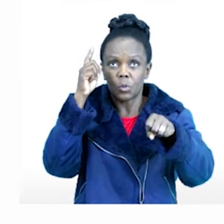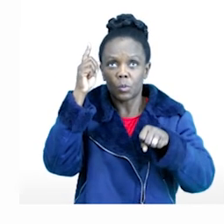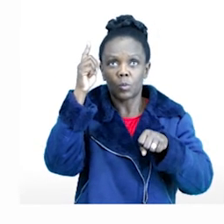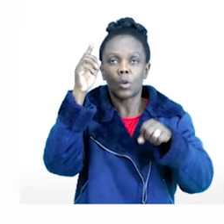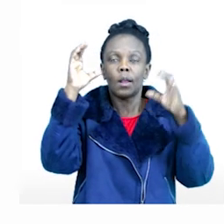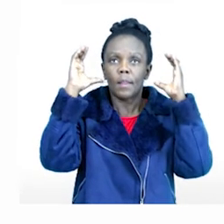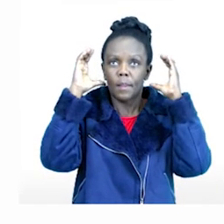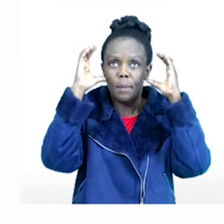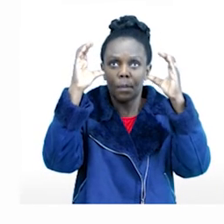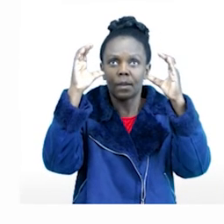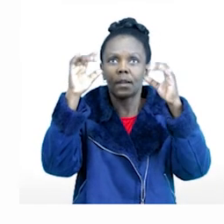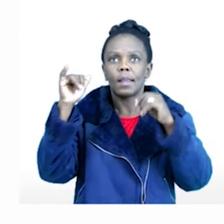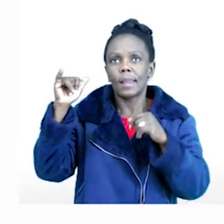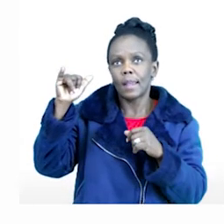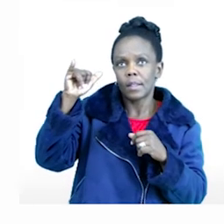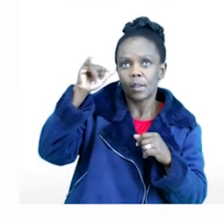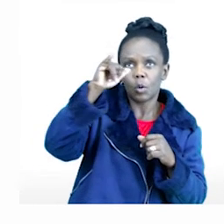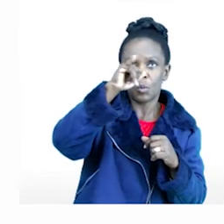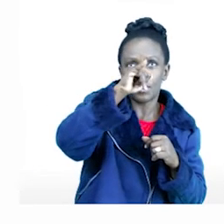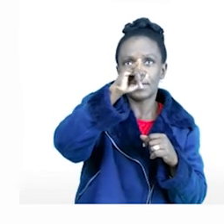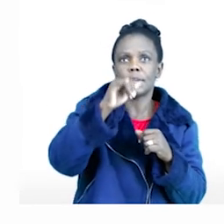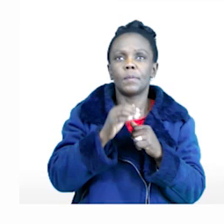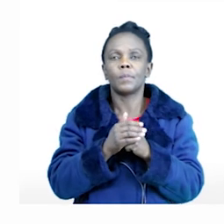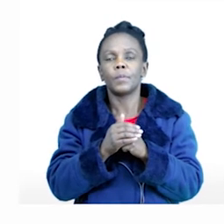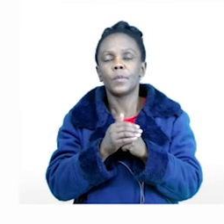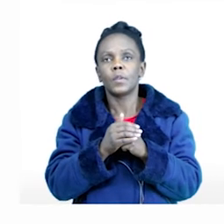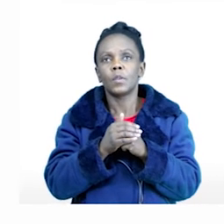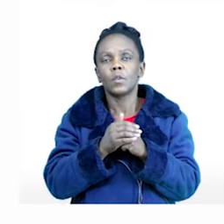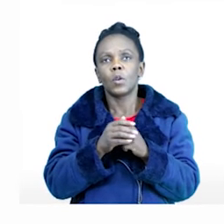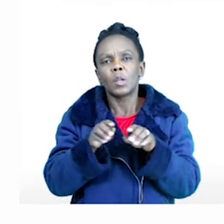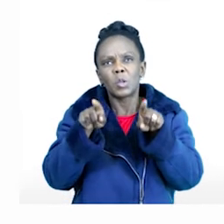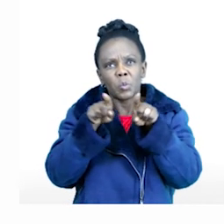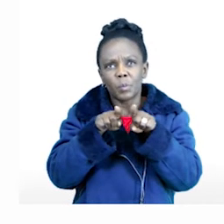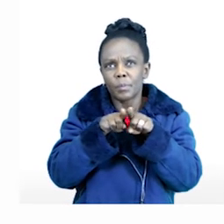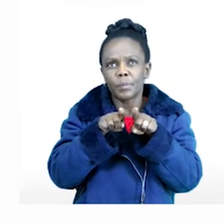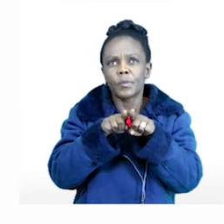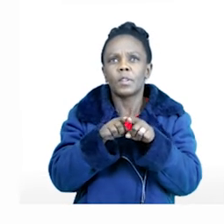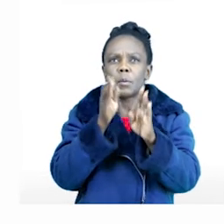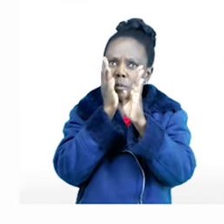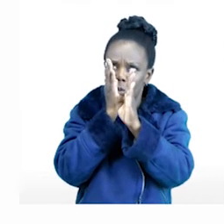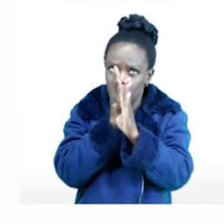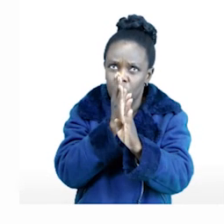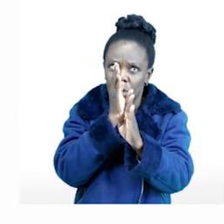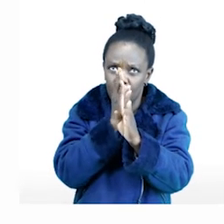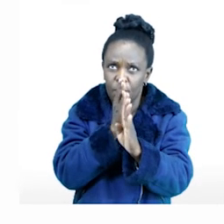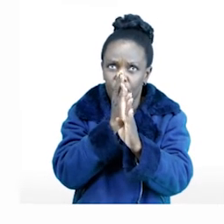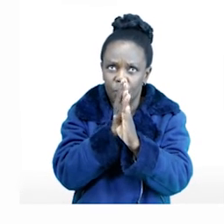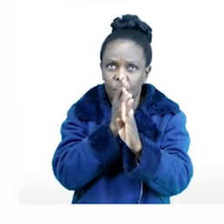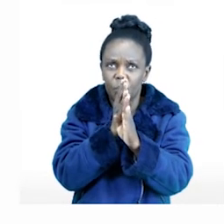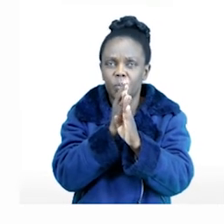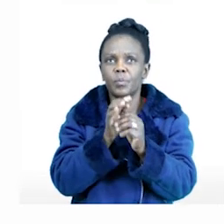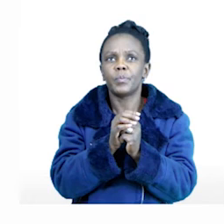aeroplane. Remember, a pattern is done in order, so you cannot color the first bus because